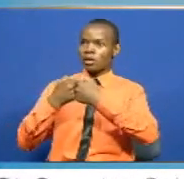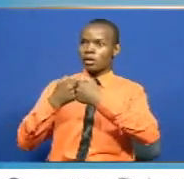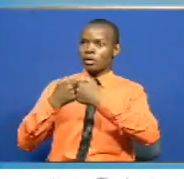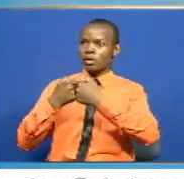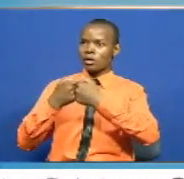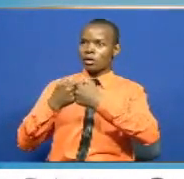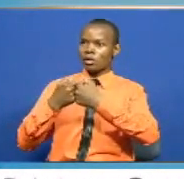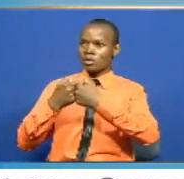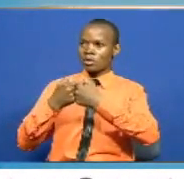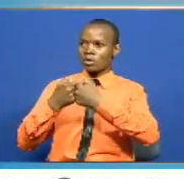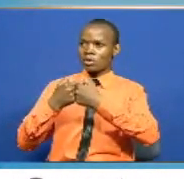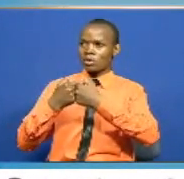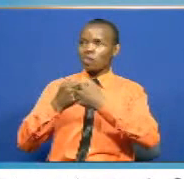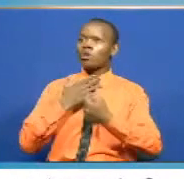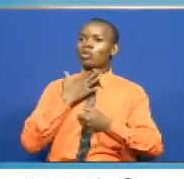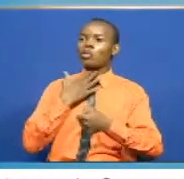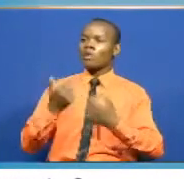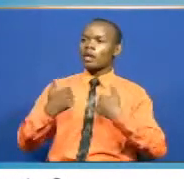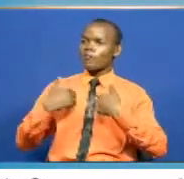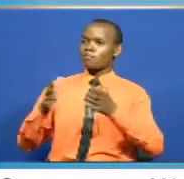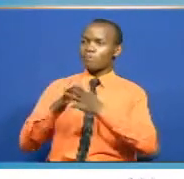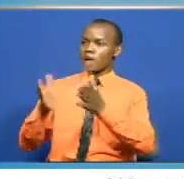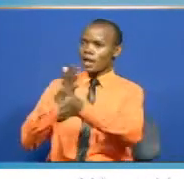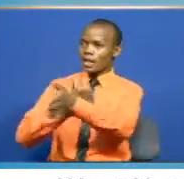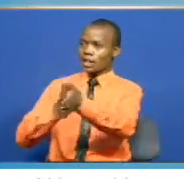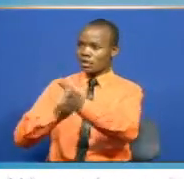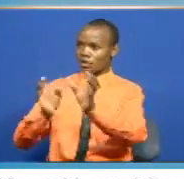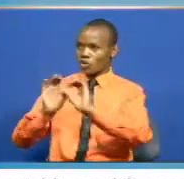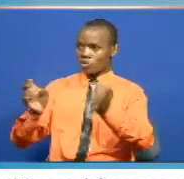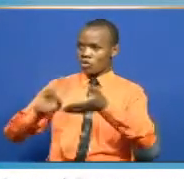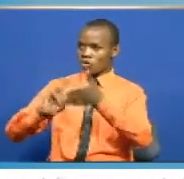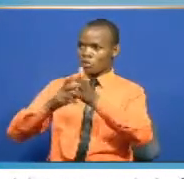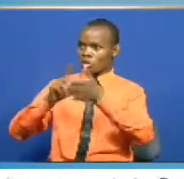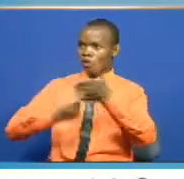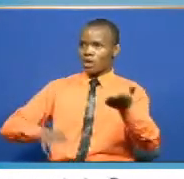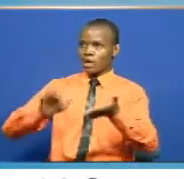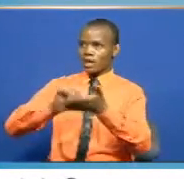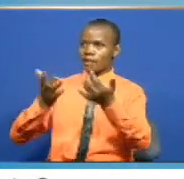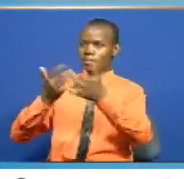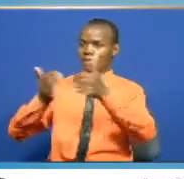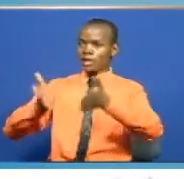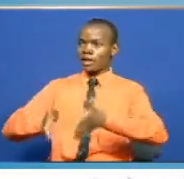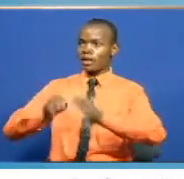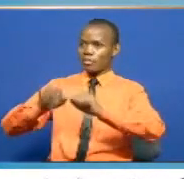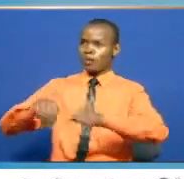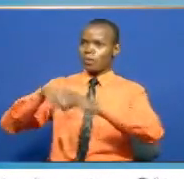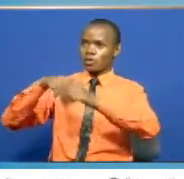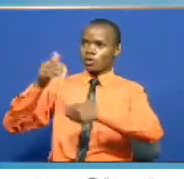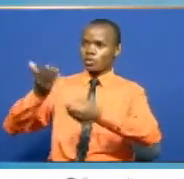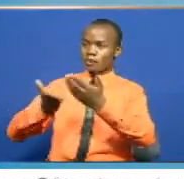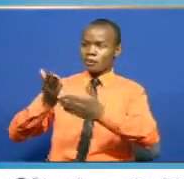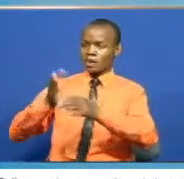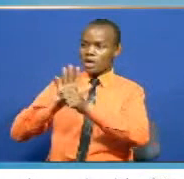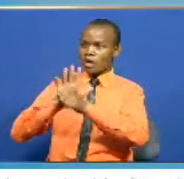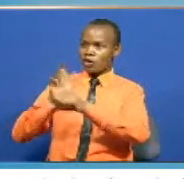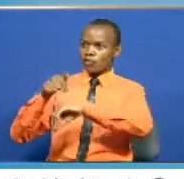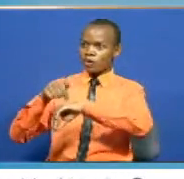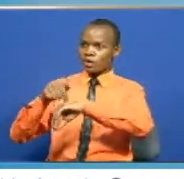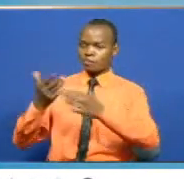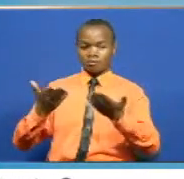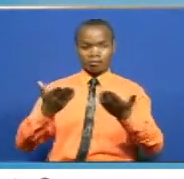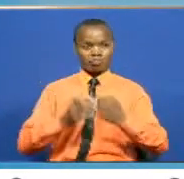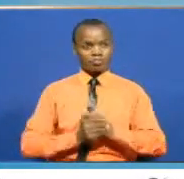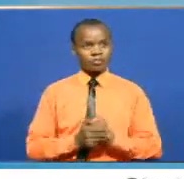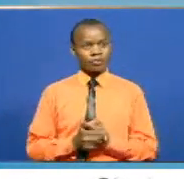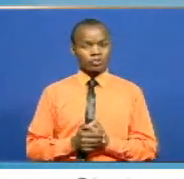you don't want to have major injuries. Major injuries means that the player may be out for unforeseen amount of time. Now,